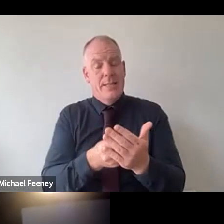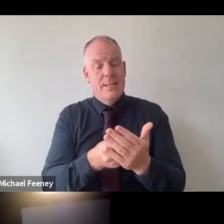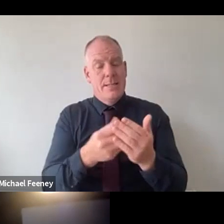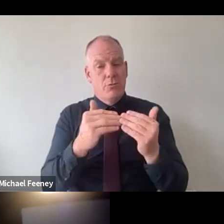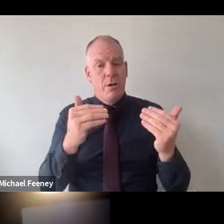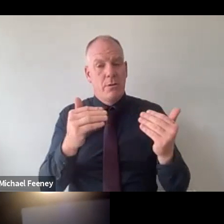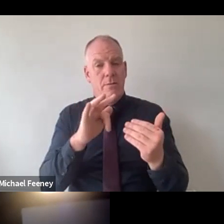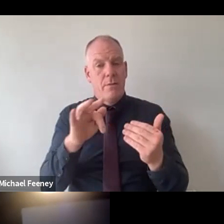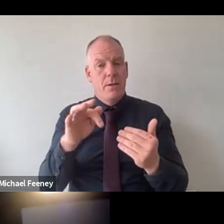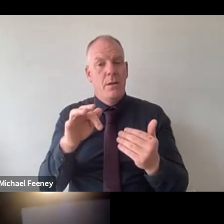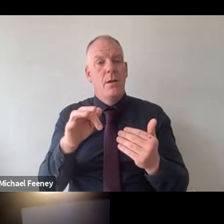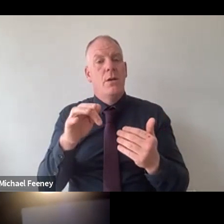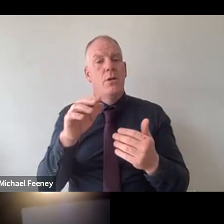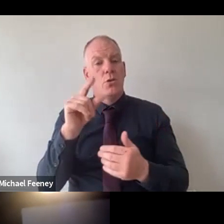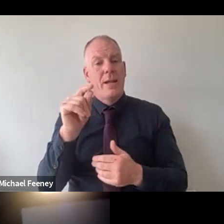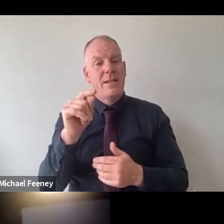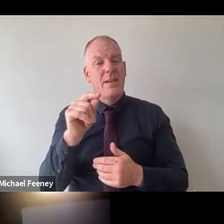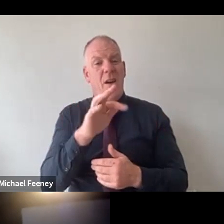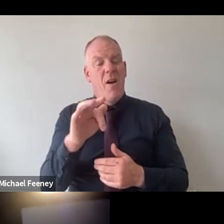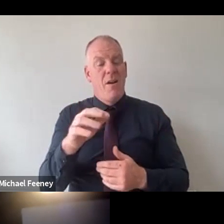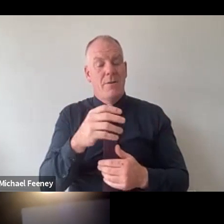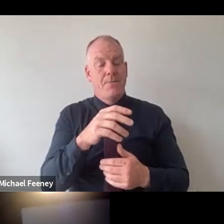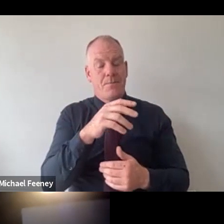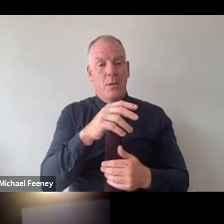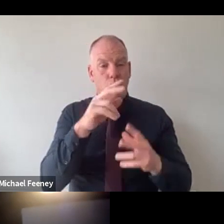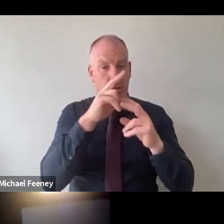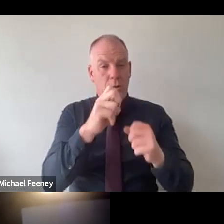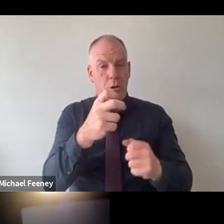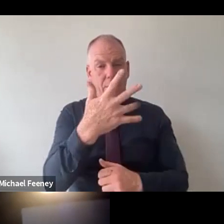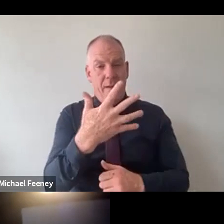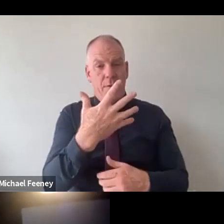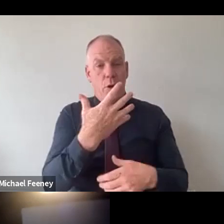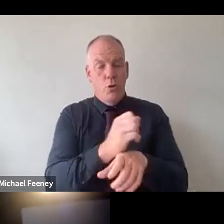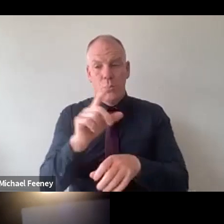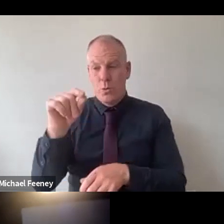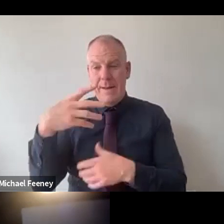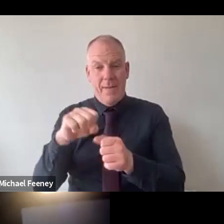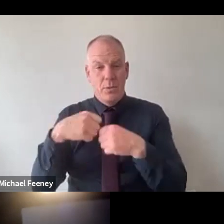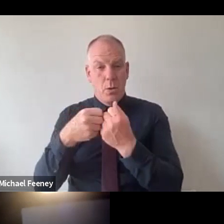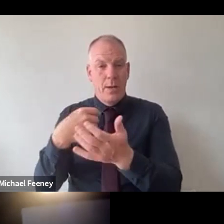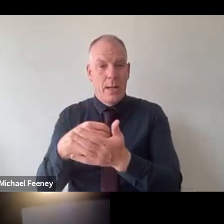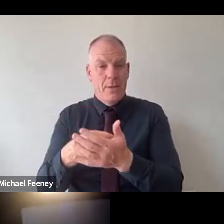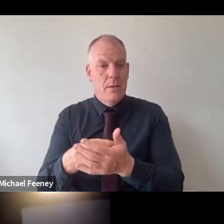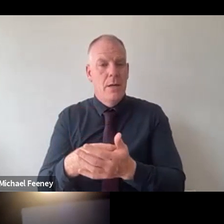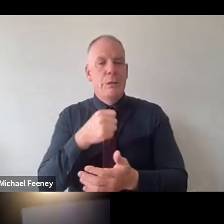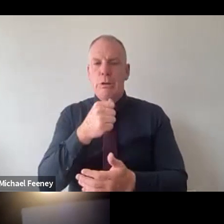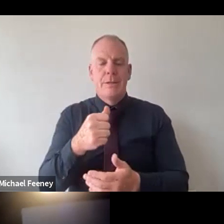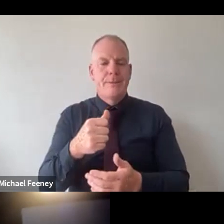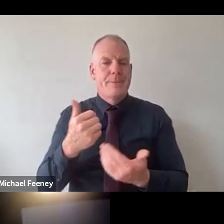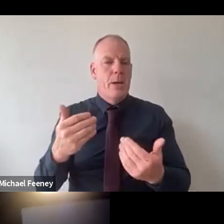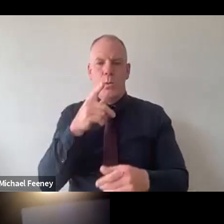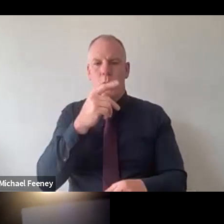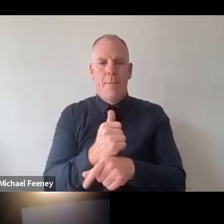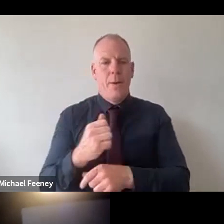out of the 35 European countries they covered. And then I don't even go into the Canadian experience, where in Quebec,